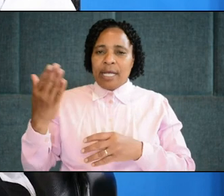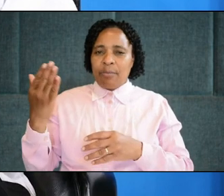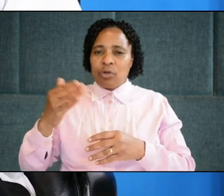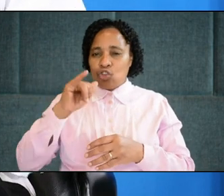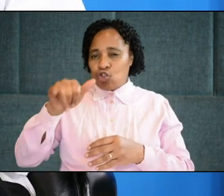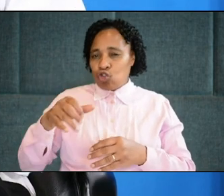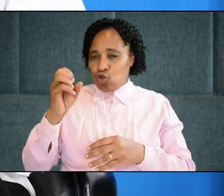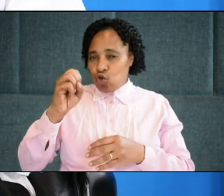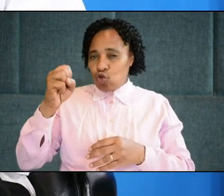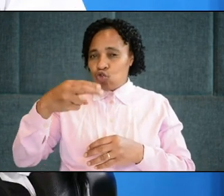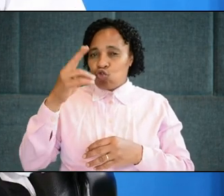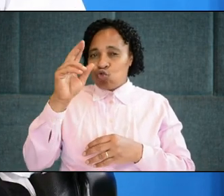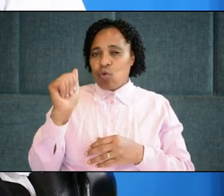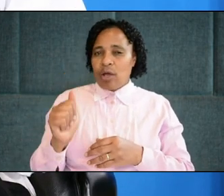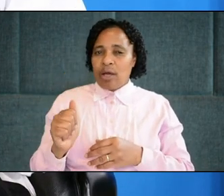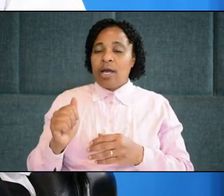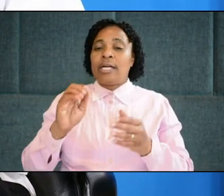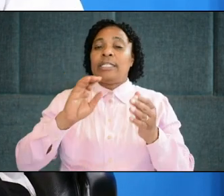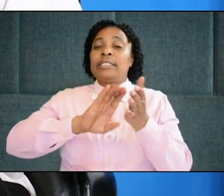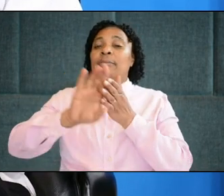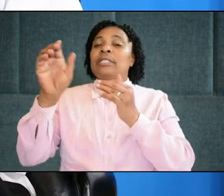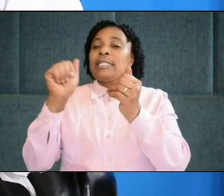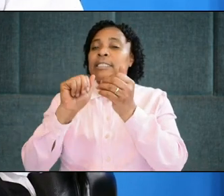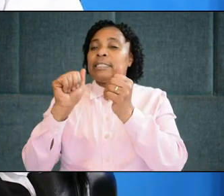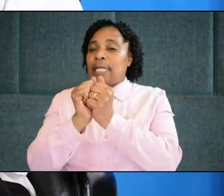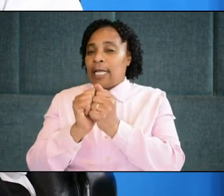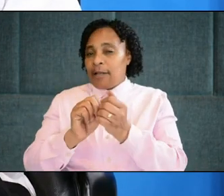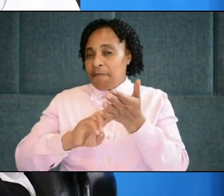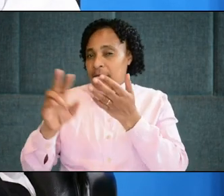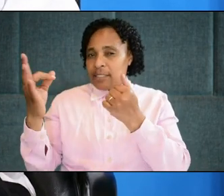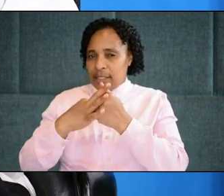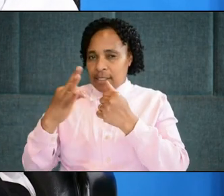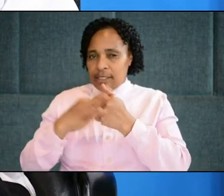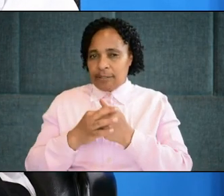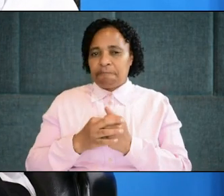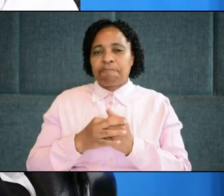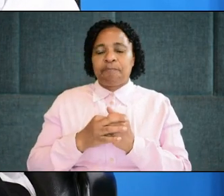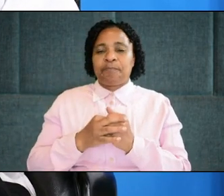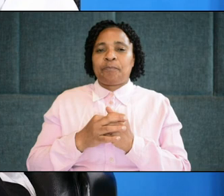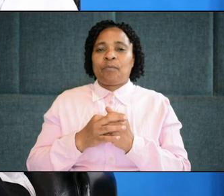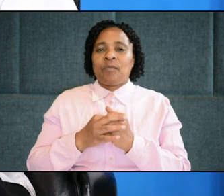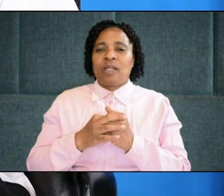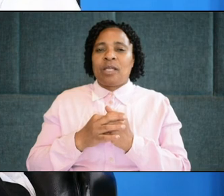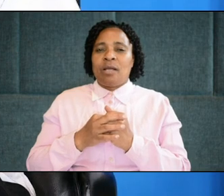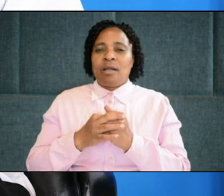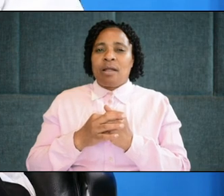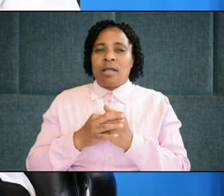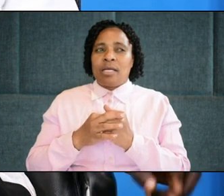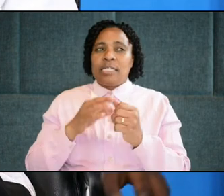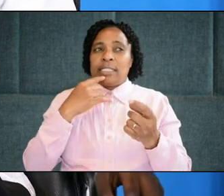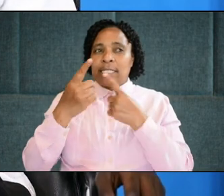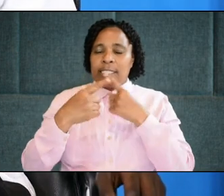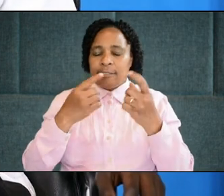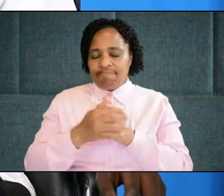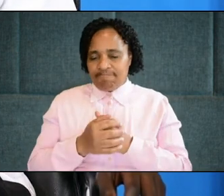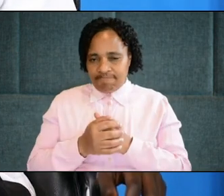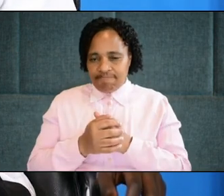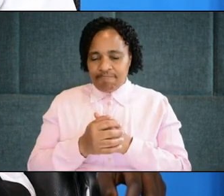Joshua chapter 10, verse 8. Joshua chapter 10, verse 8 says